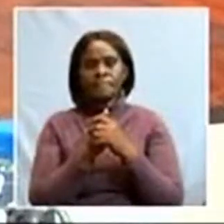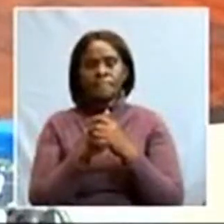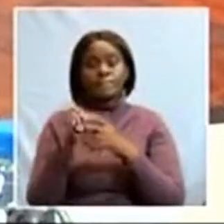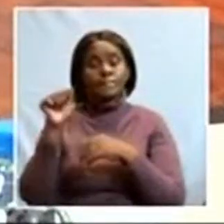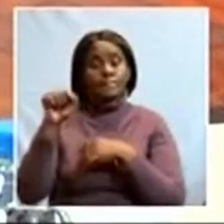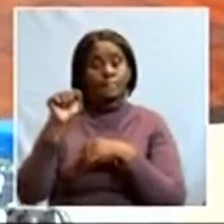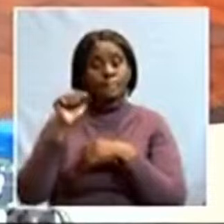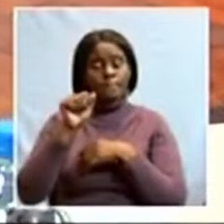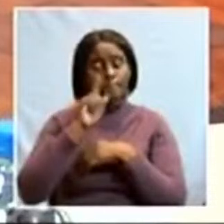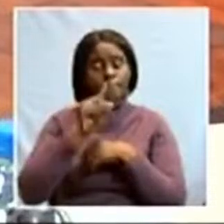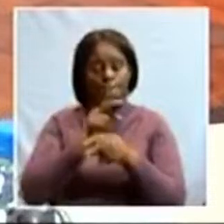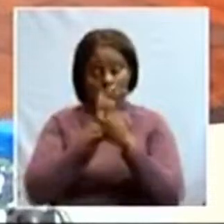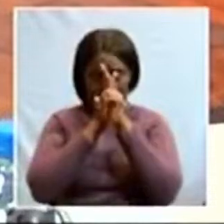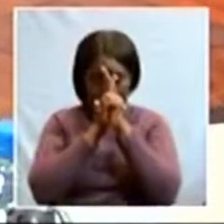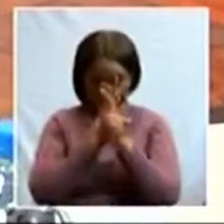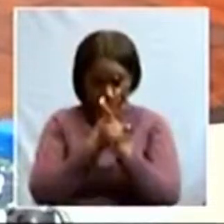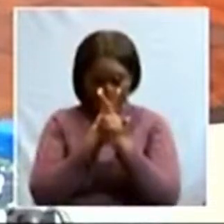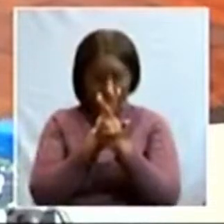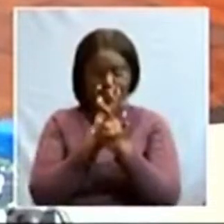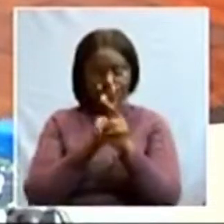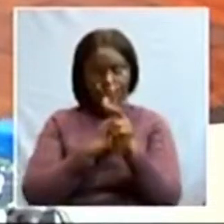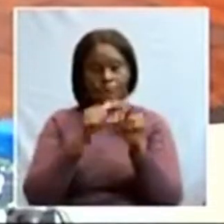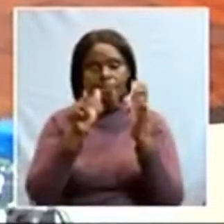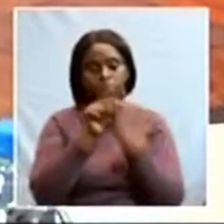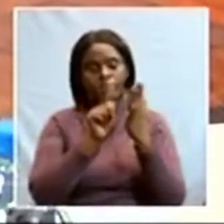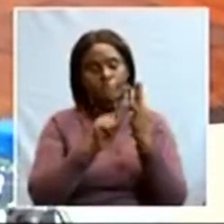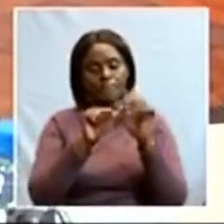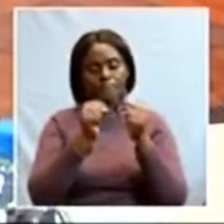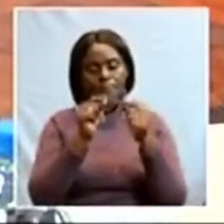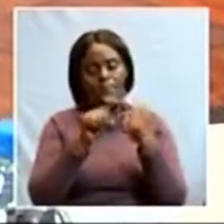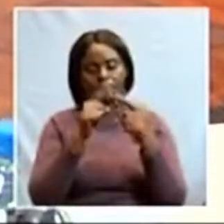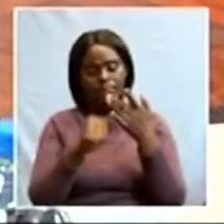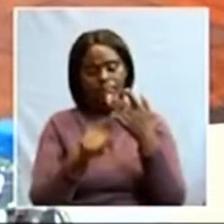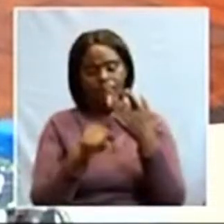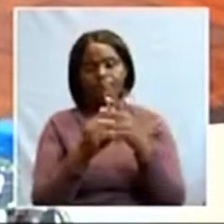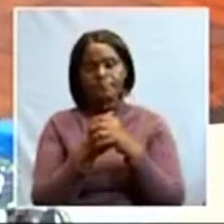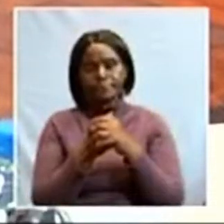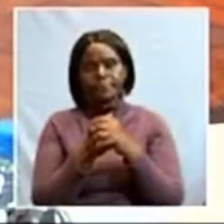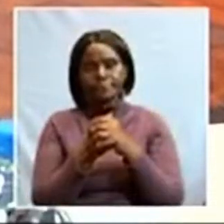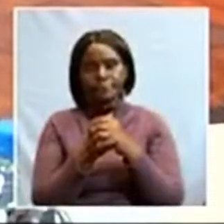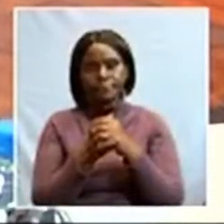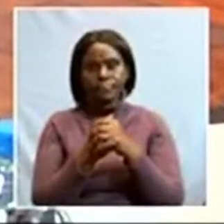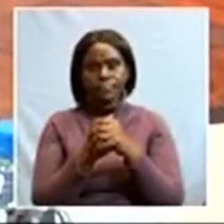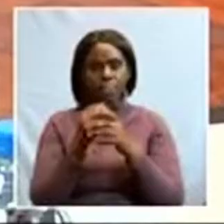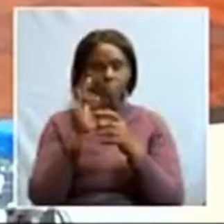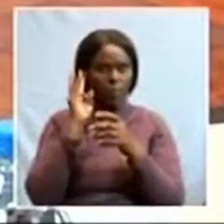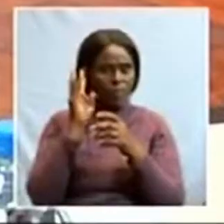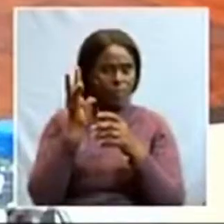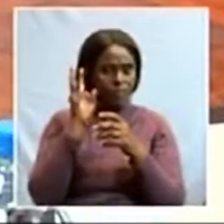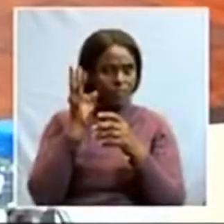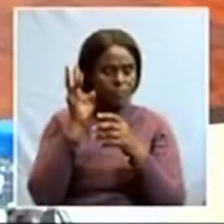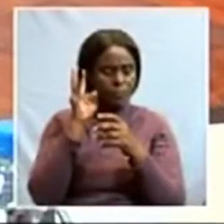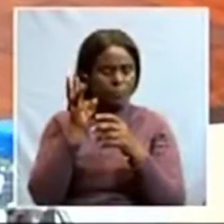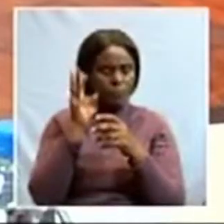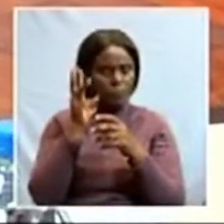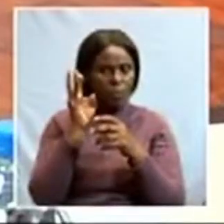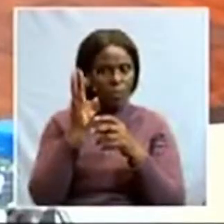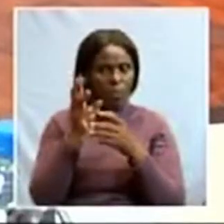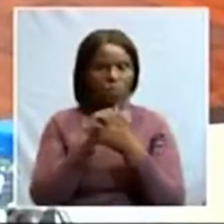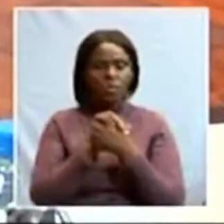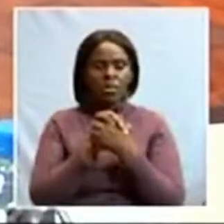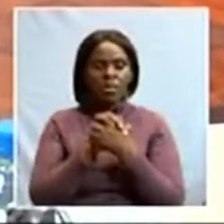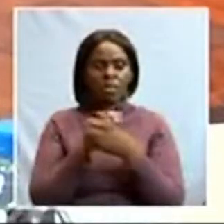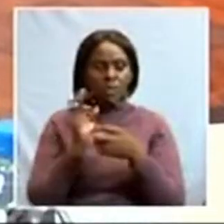yes, Honorable, we are breaking the law, but